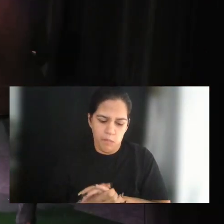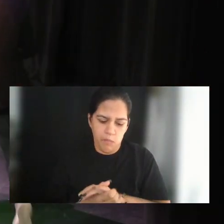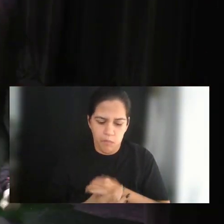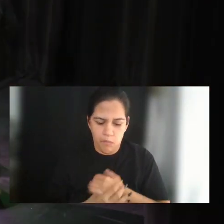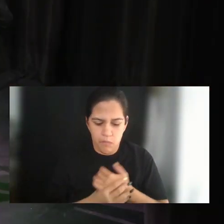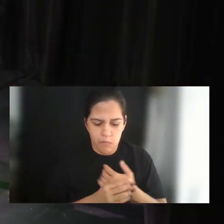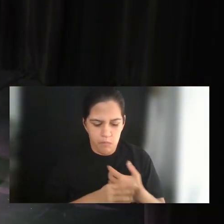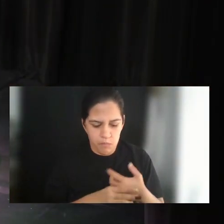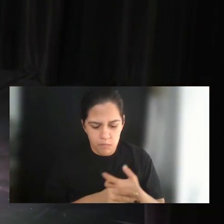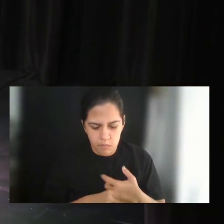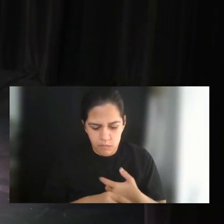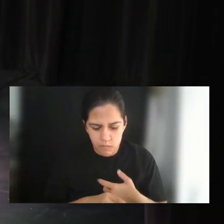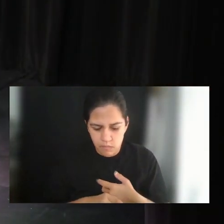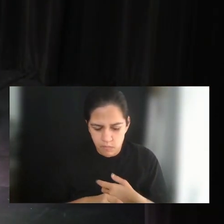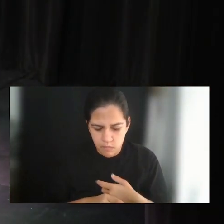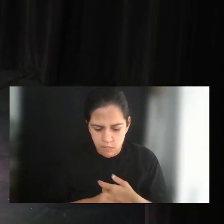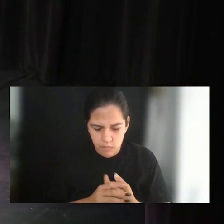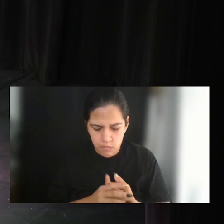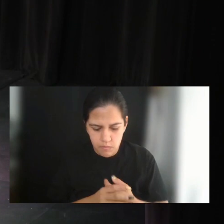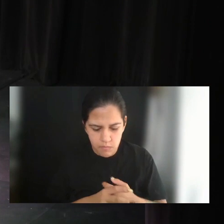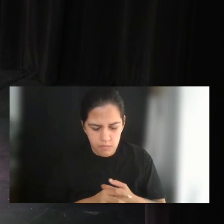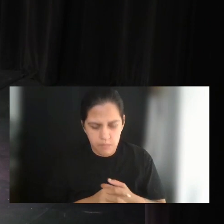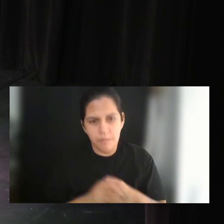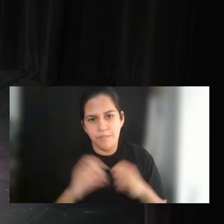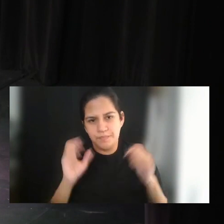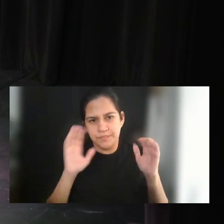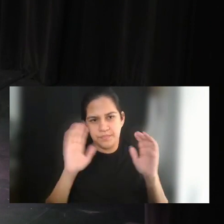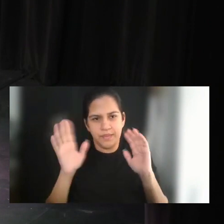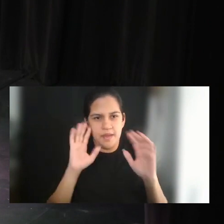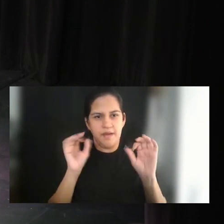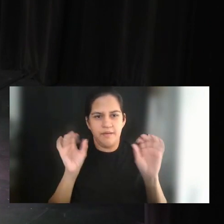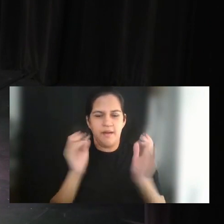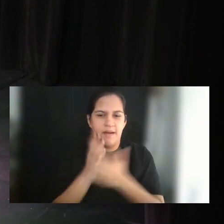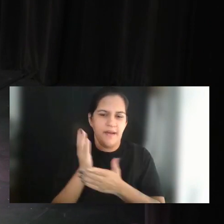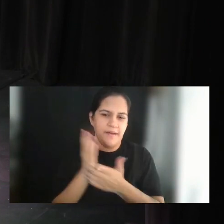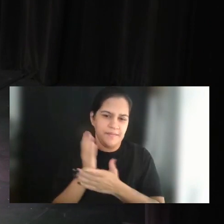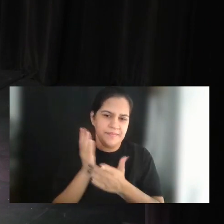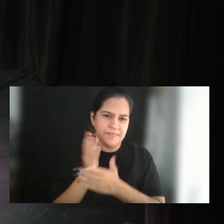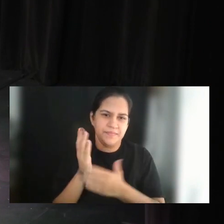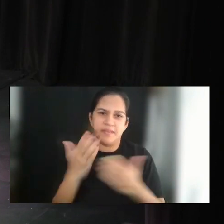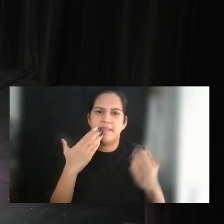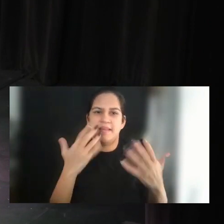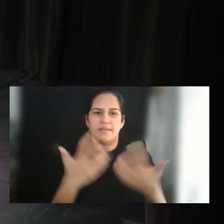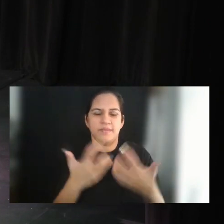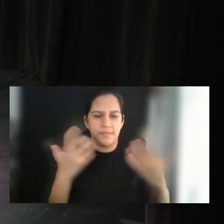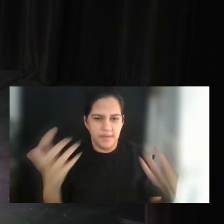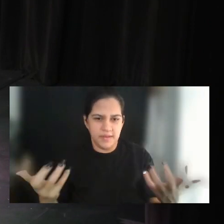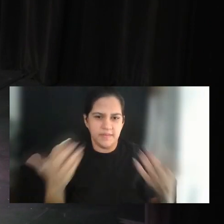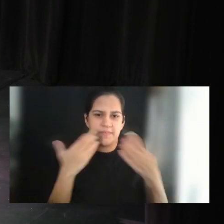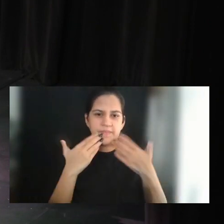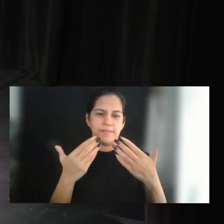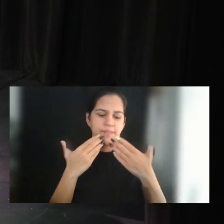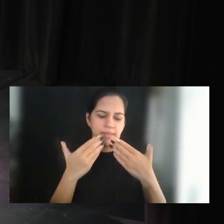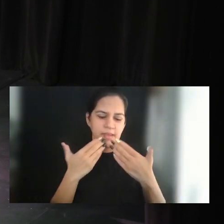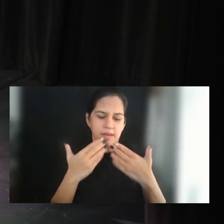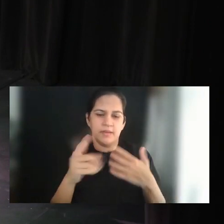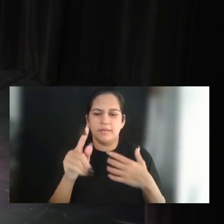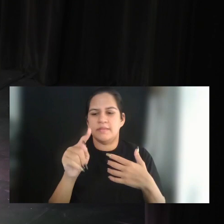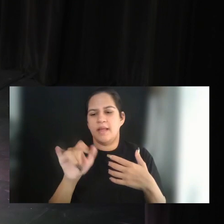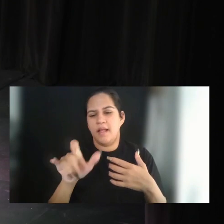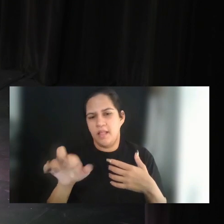All right, y'all. Thank you so much. Thank you. Taylor, thank you to all the